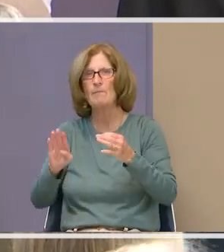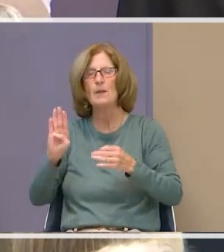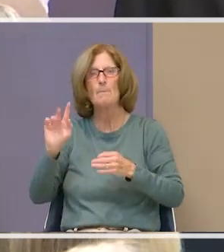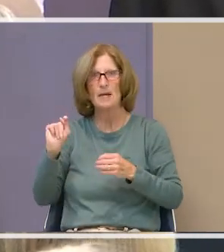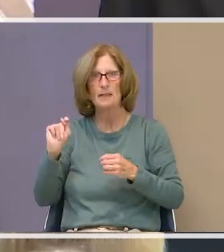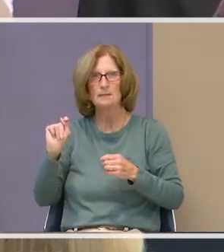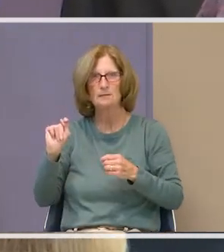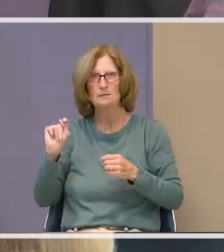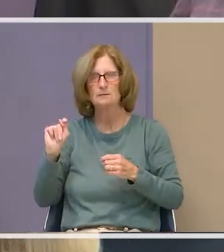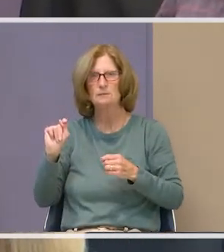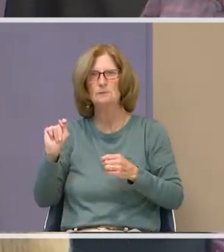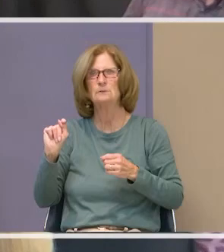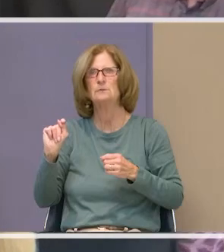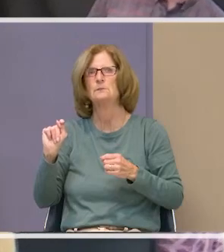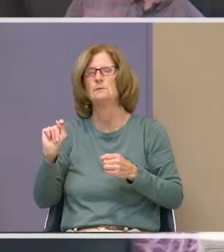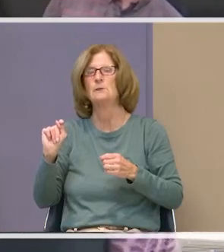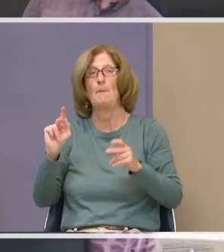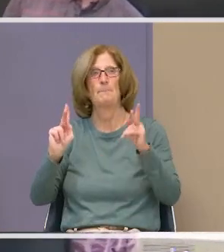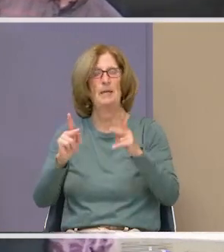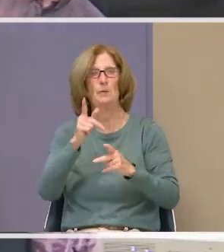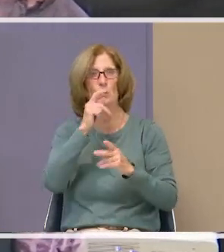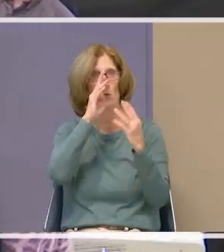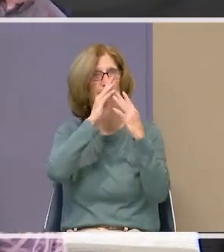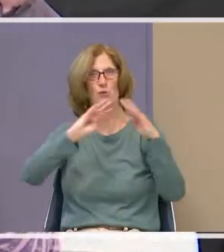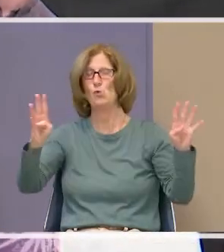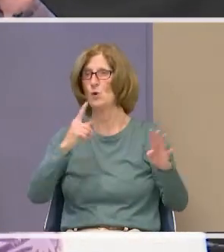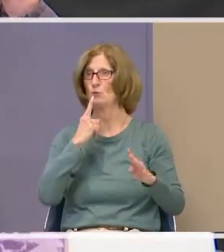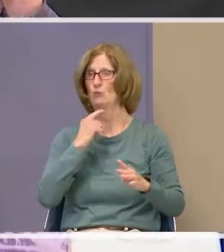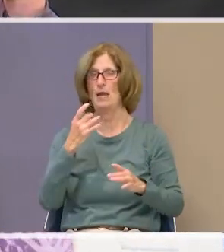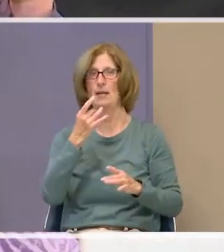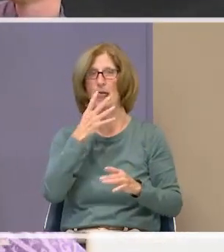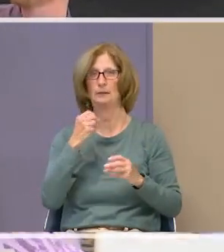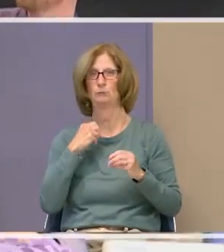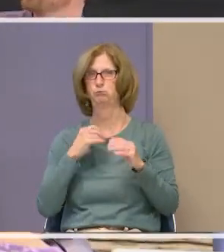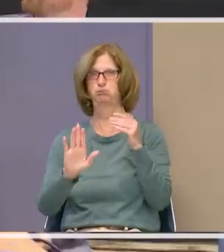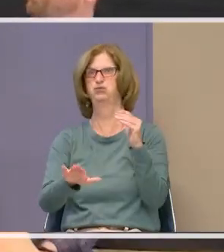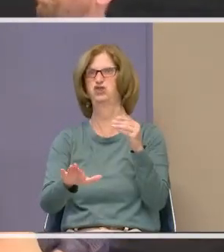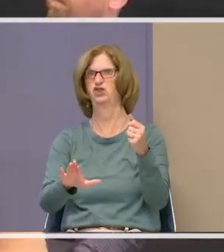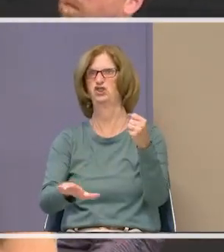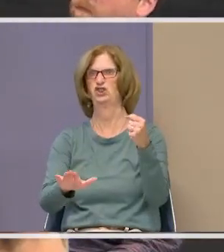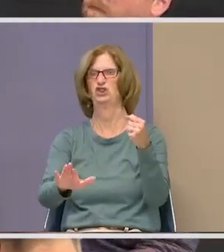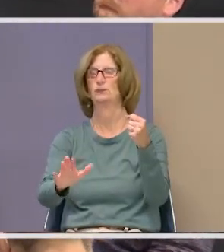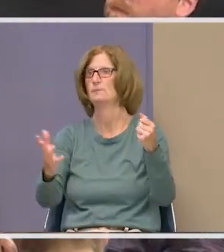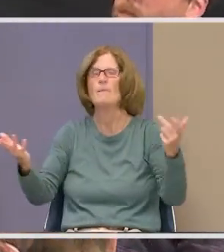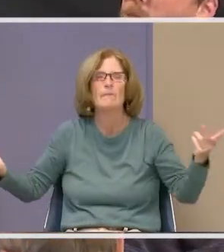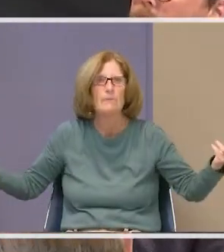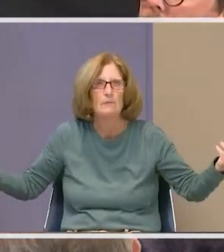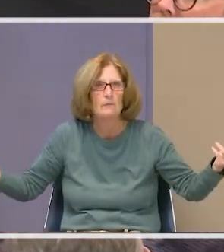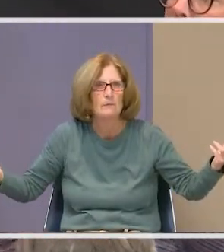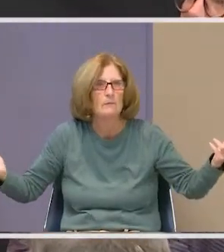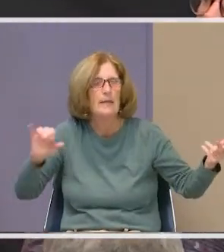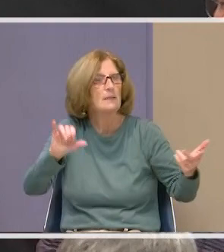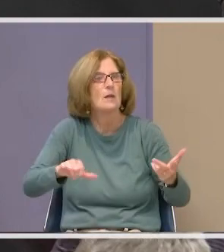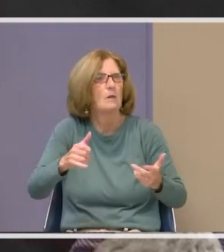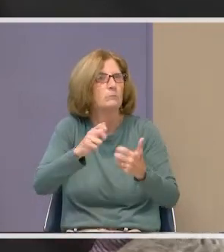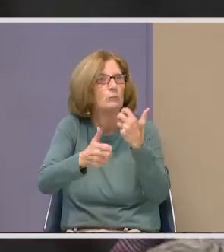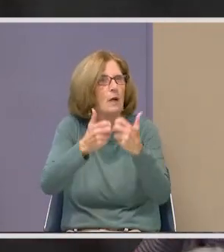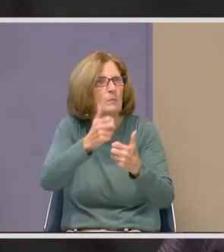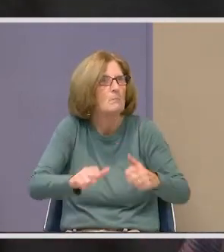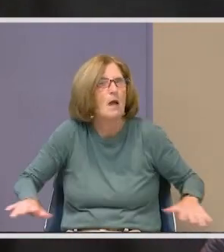cannot fix behavioral problems more than that. And so your comment's completely true. It's a problem. It's everywhere.